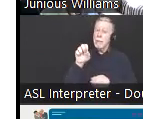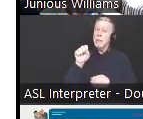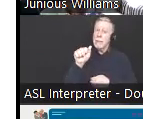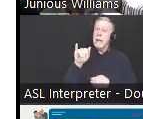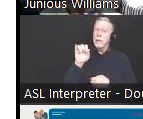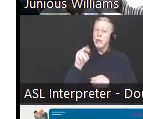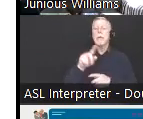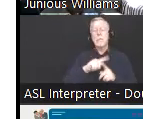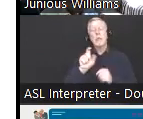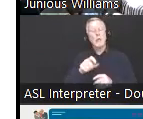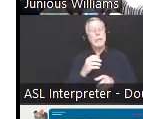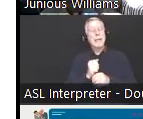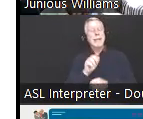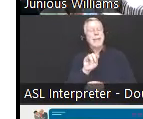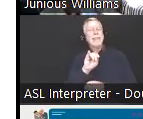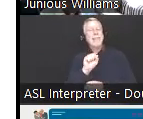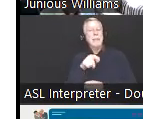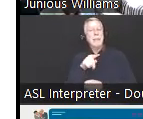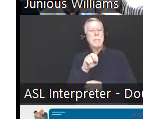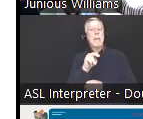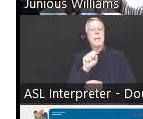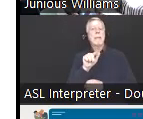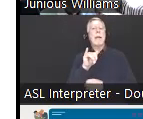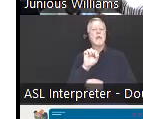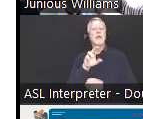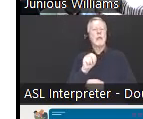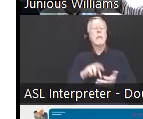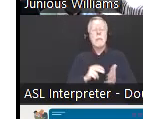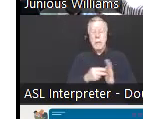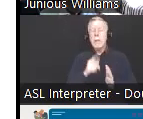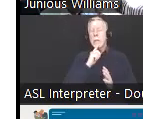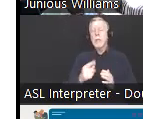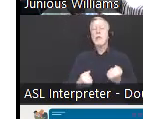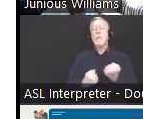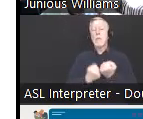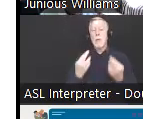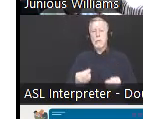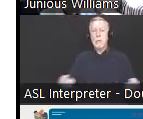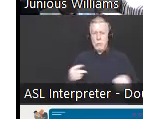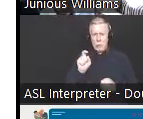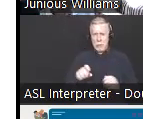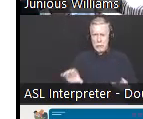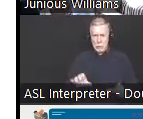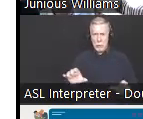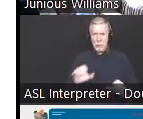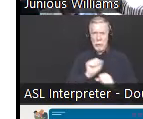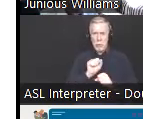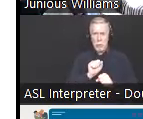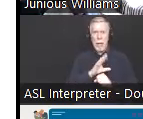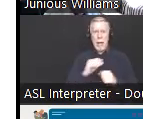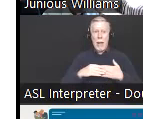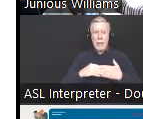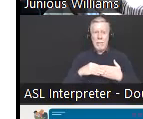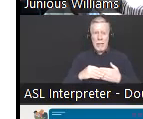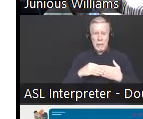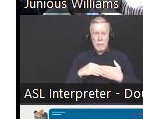matter. But they really should get the support and resources they need to do this work, and the flexibility in turn hours. They're likely